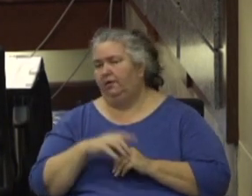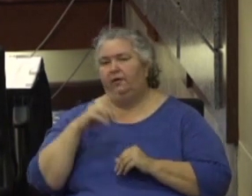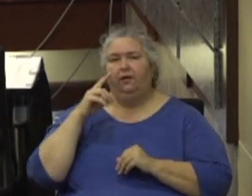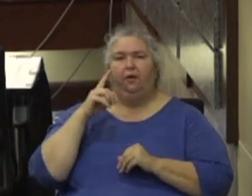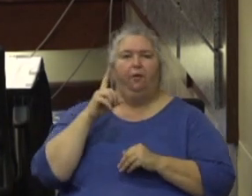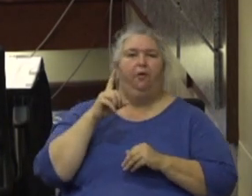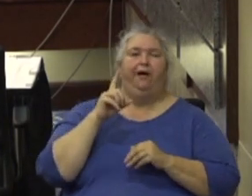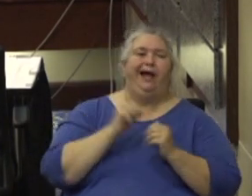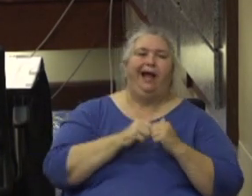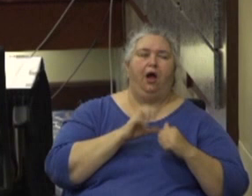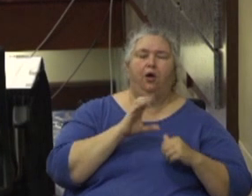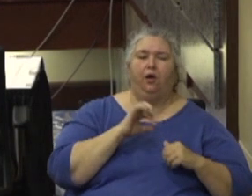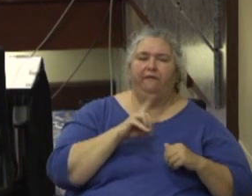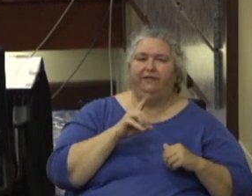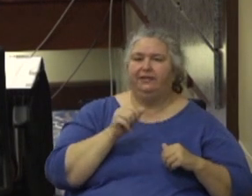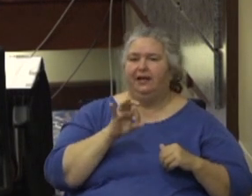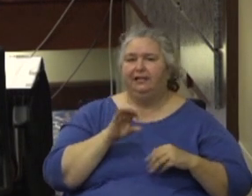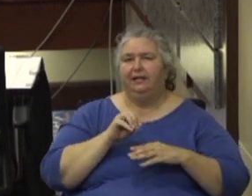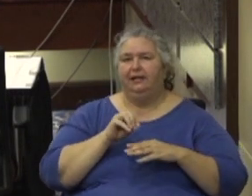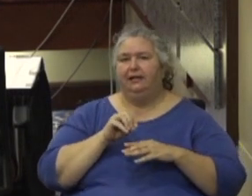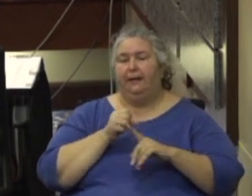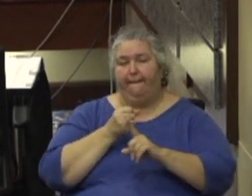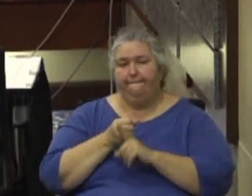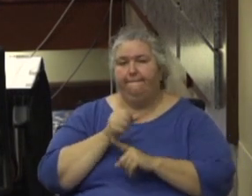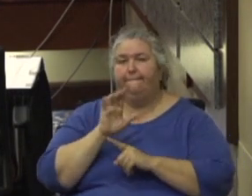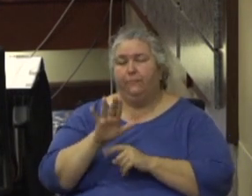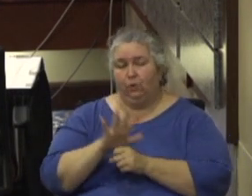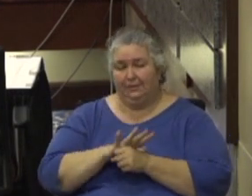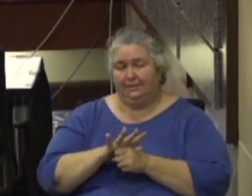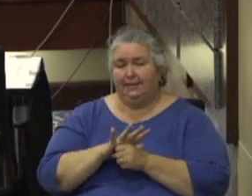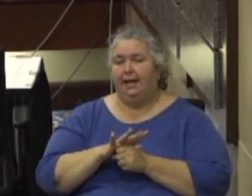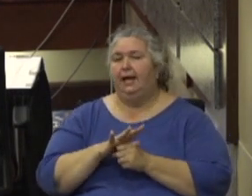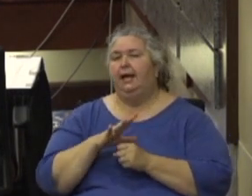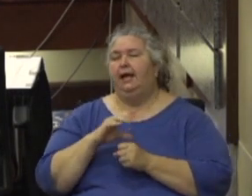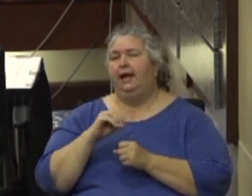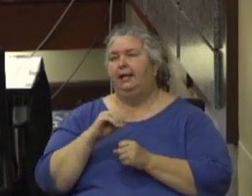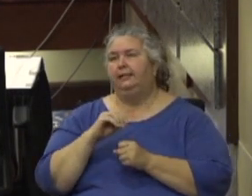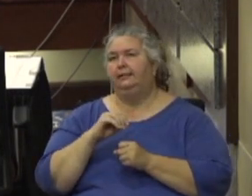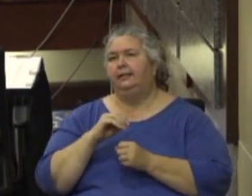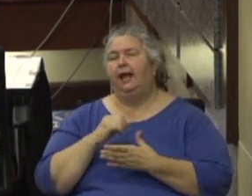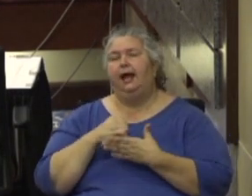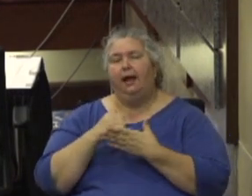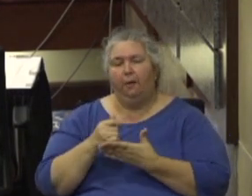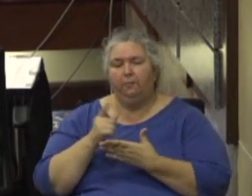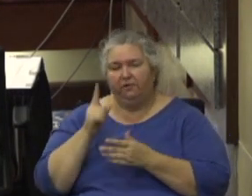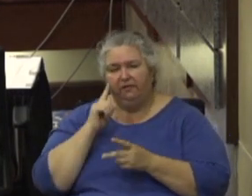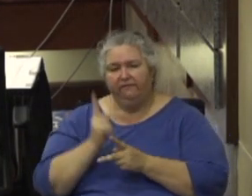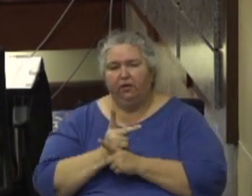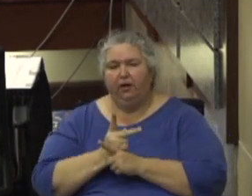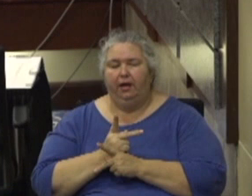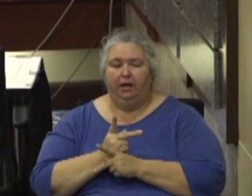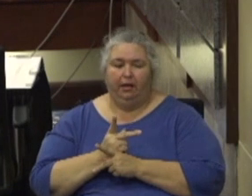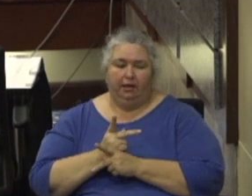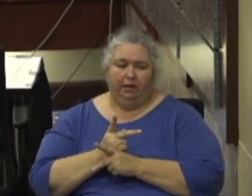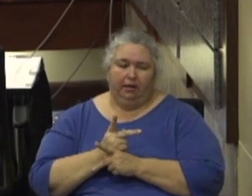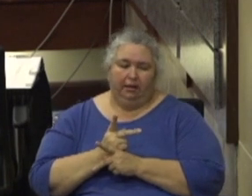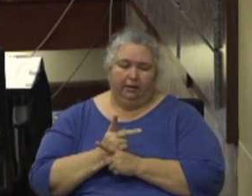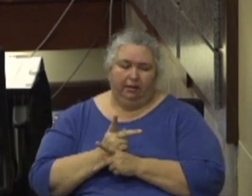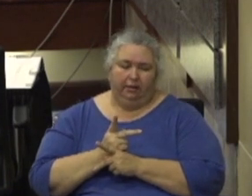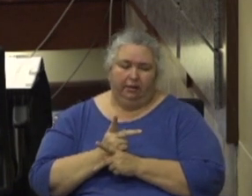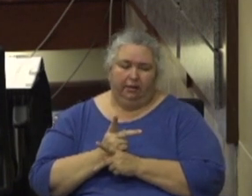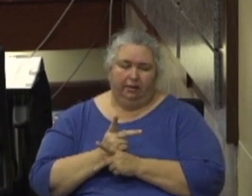their local sites, and or helping them figure out how to give